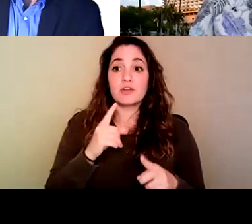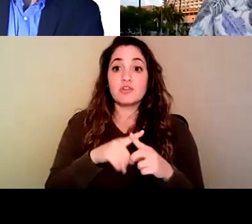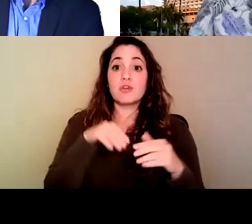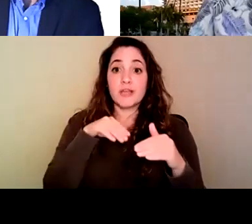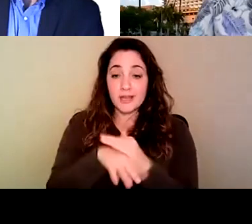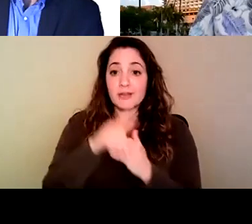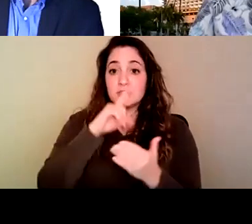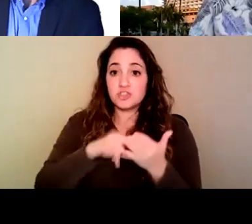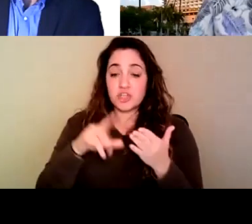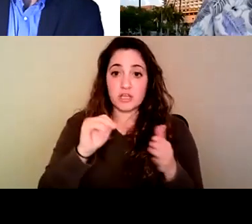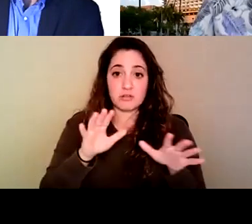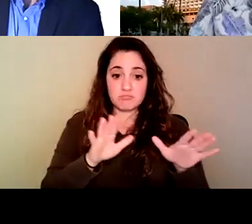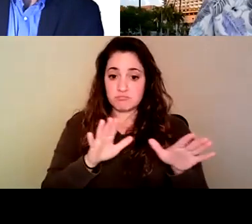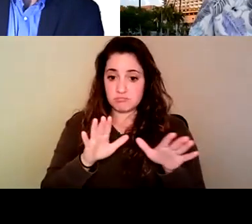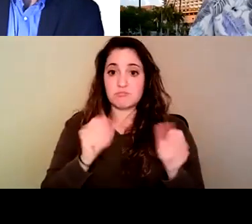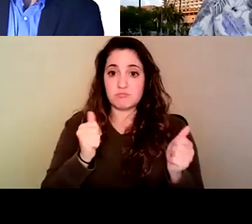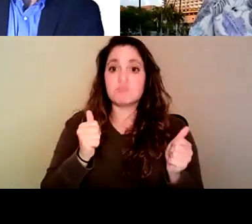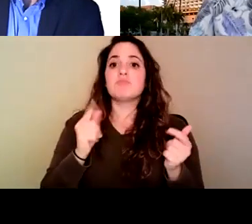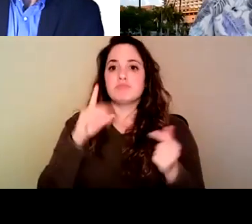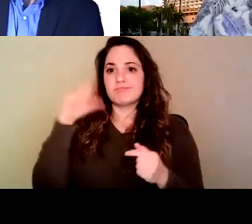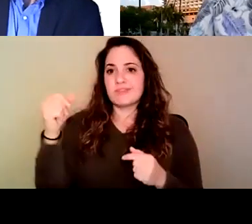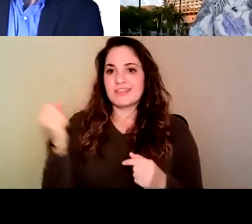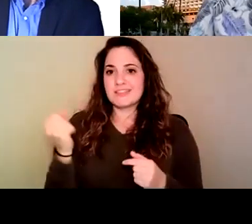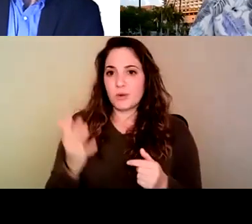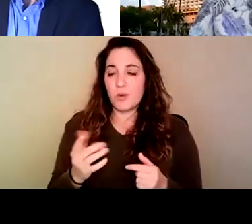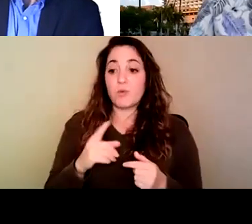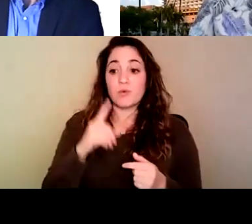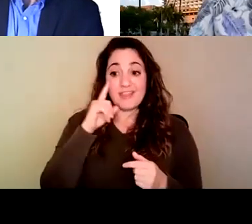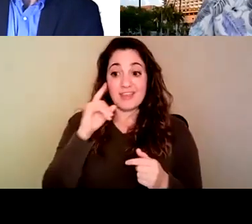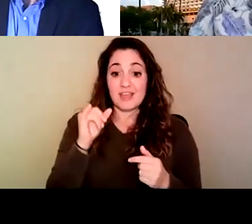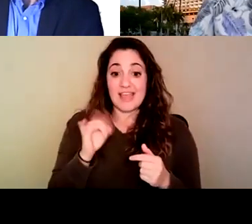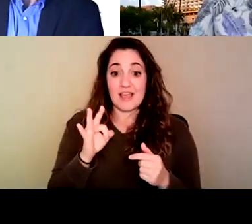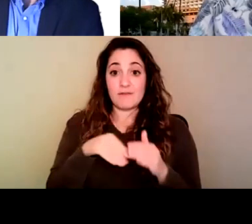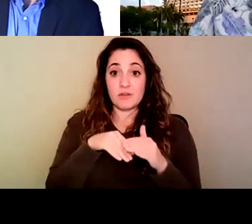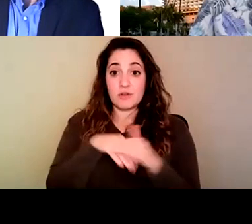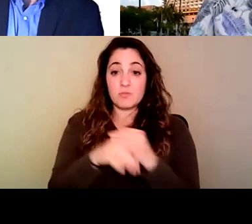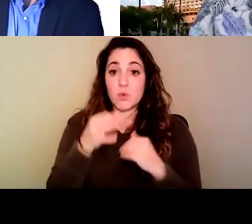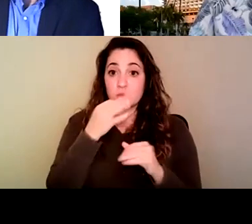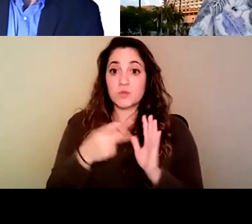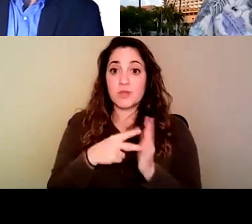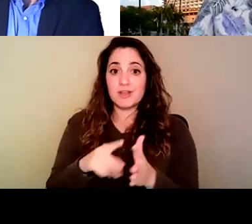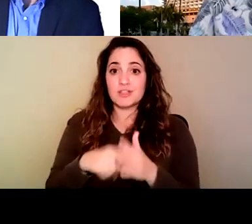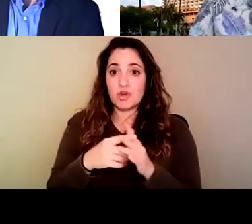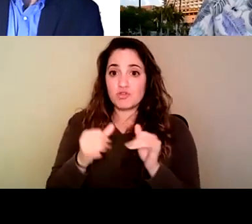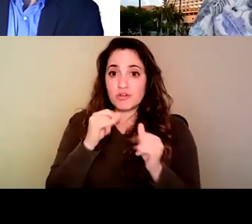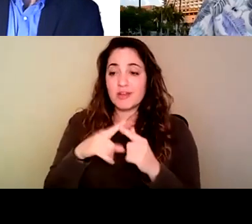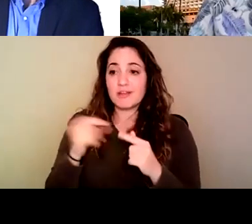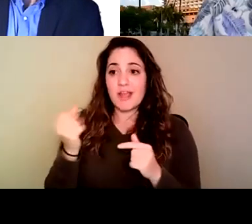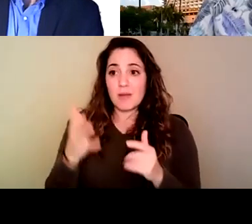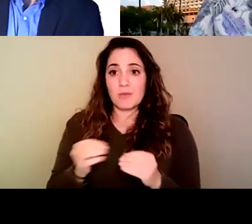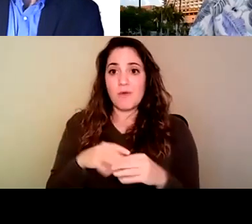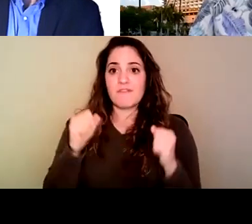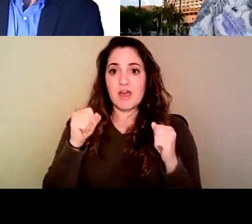So I think this, you know, this whole model is going to change how the resort operates and how Las Vegas operates in a way. At the food and beverage